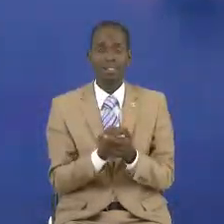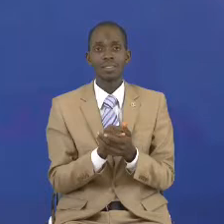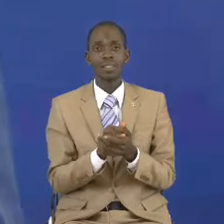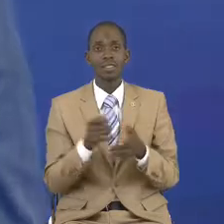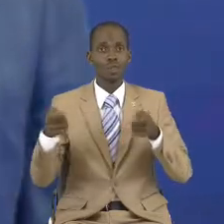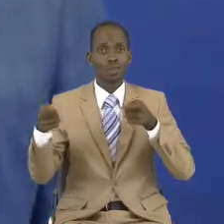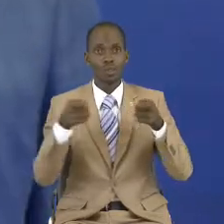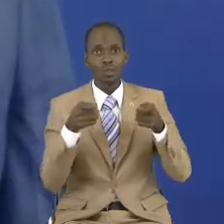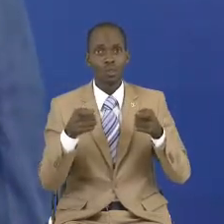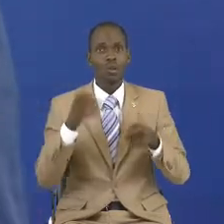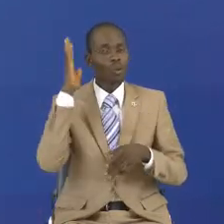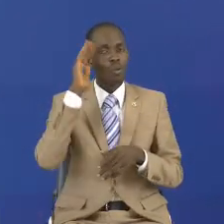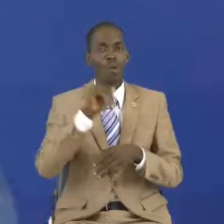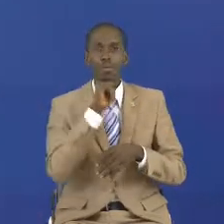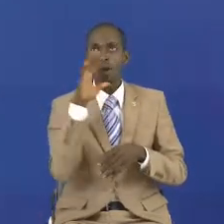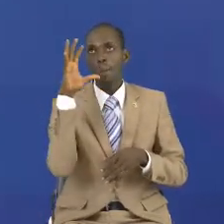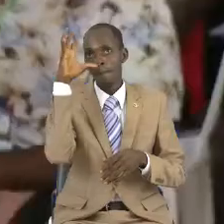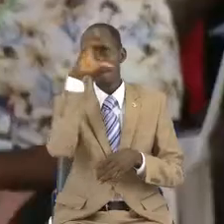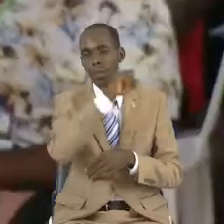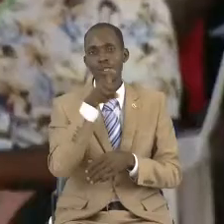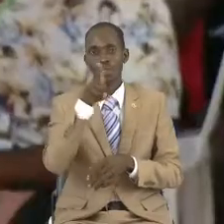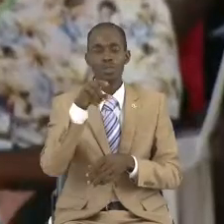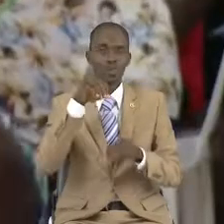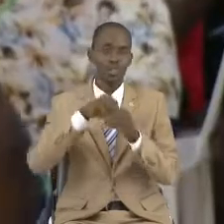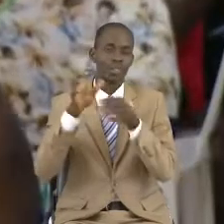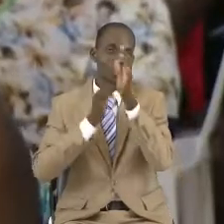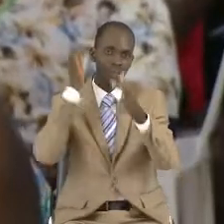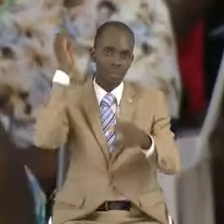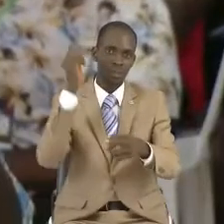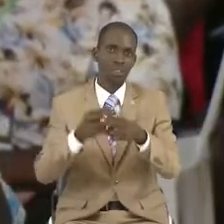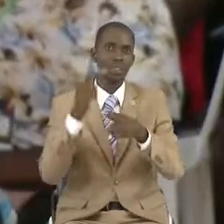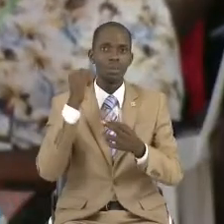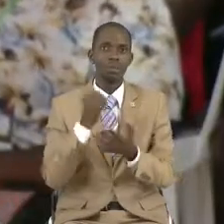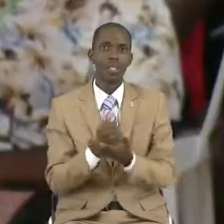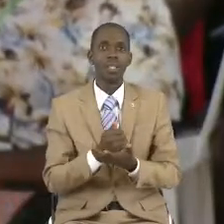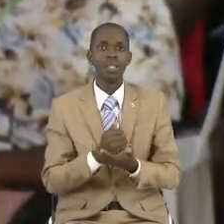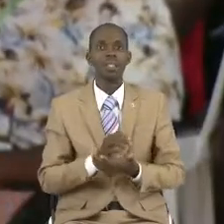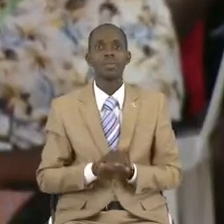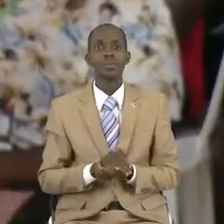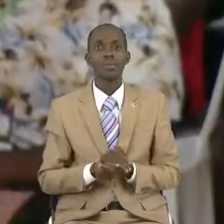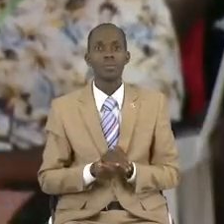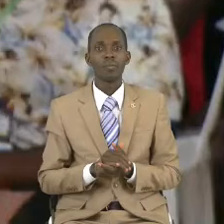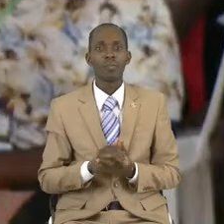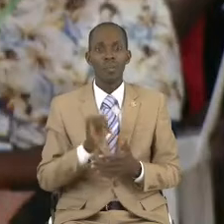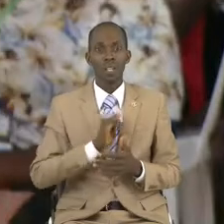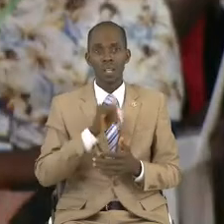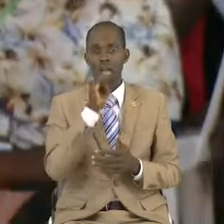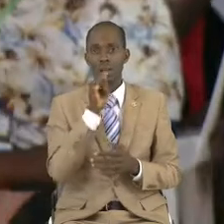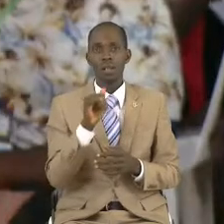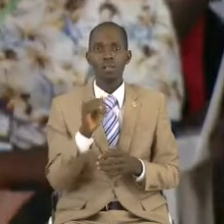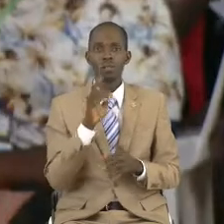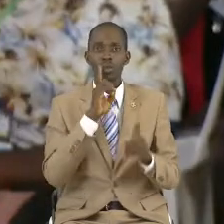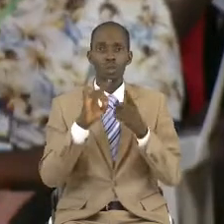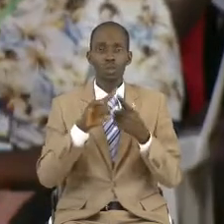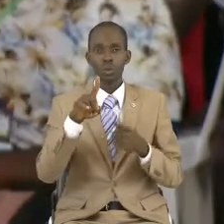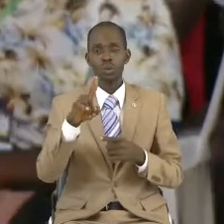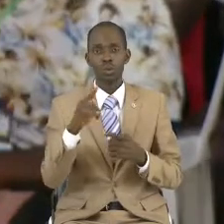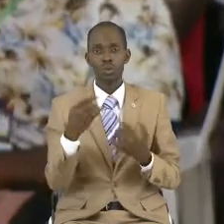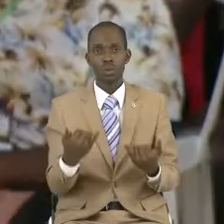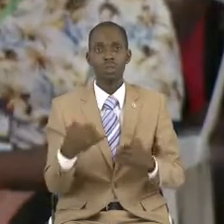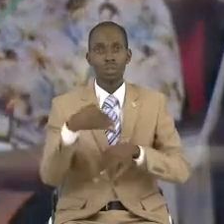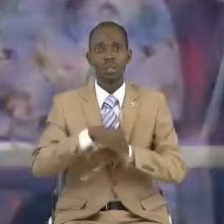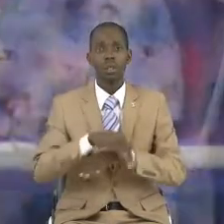not miss you in jesus name i'm talking to you tonight on the